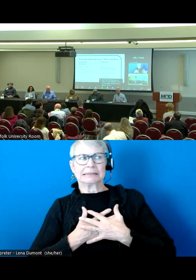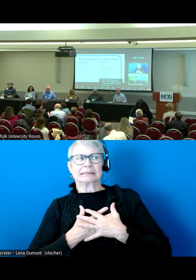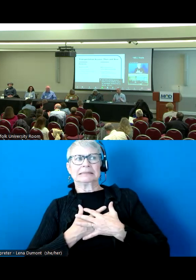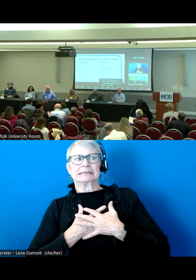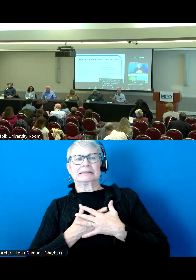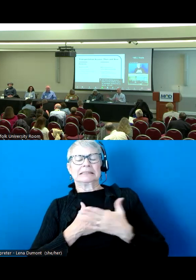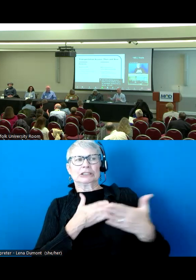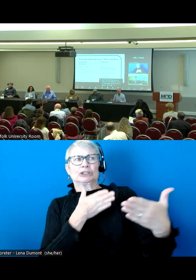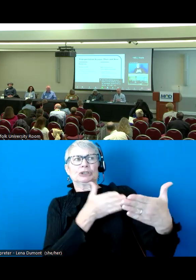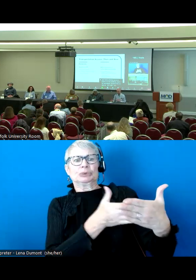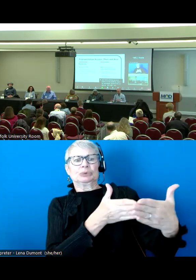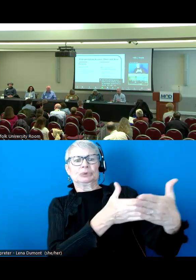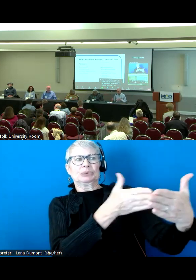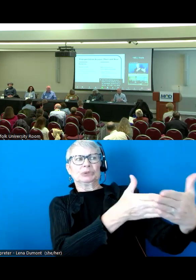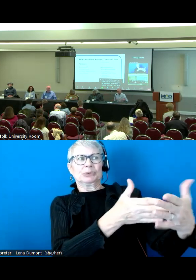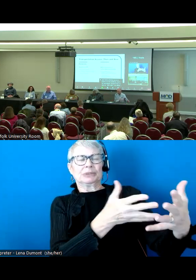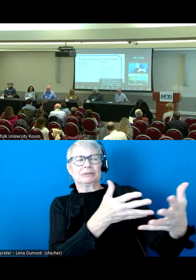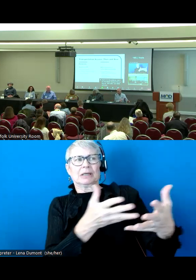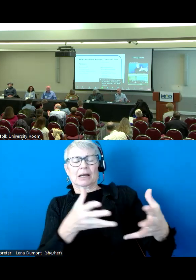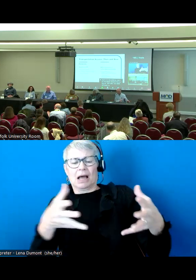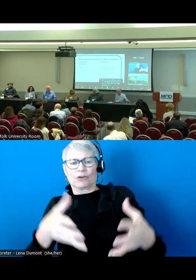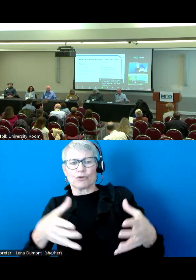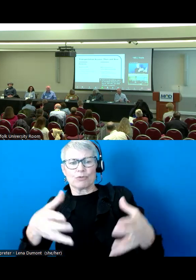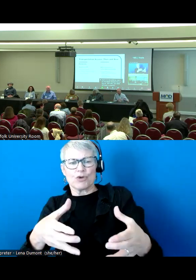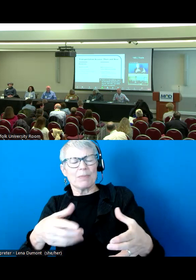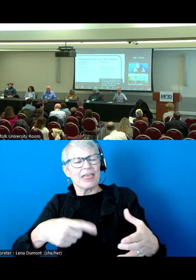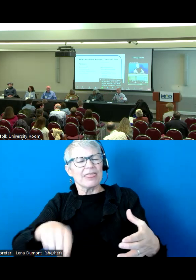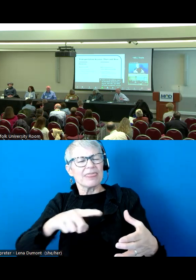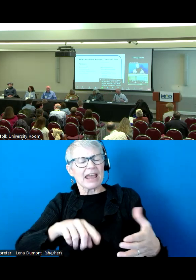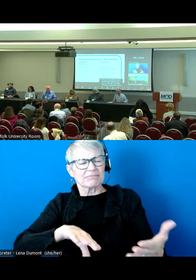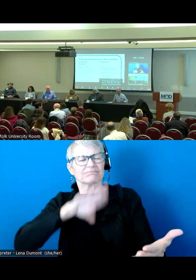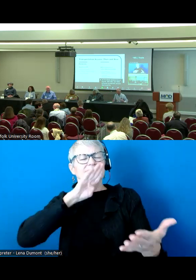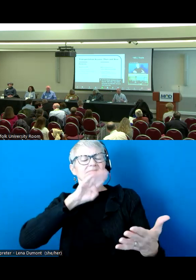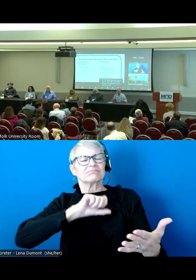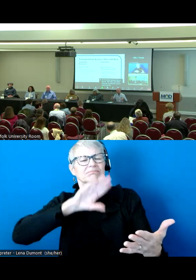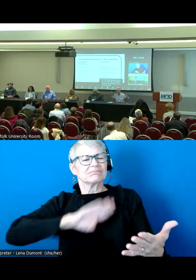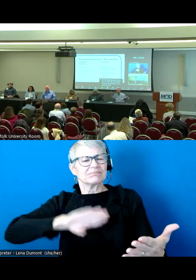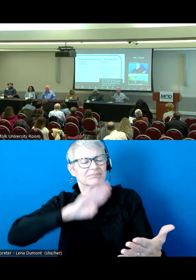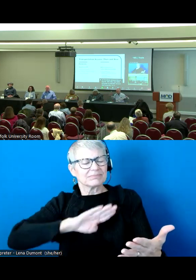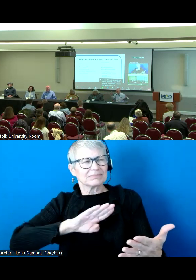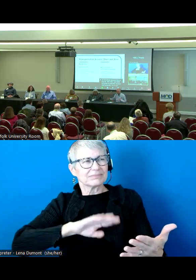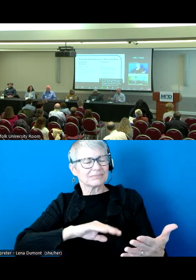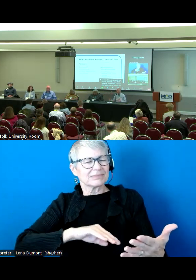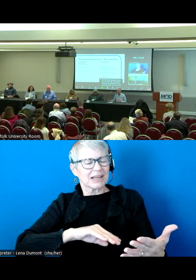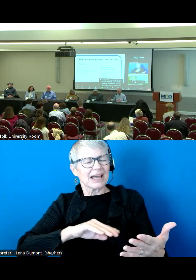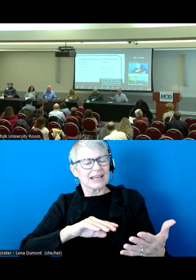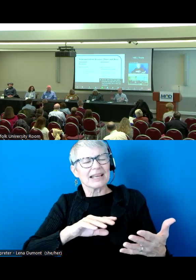plaintiffs, because they're tackling this in their own little worlds kind of, and we get support. But it's been a lot of individual efforts coalescing,